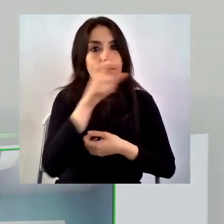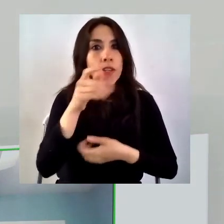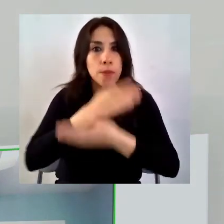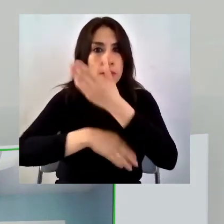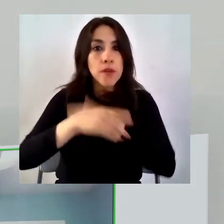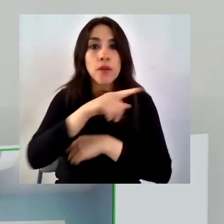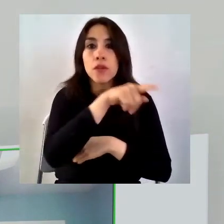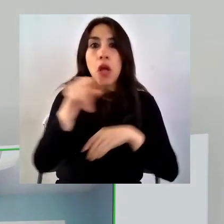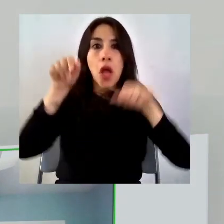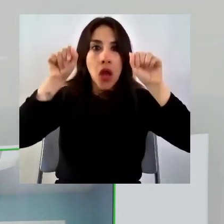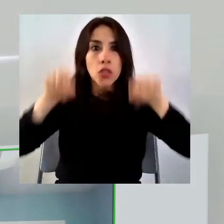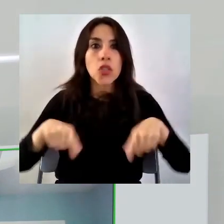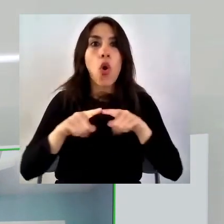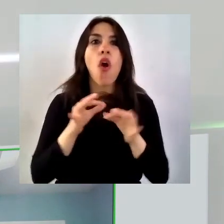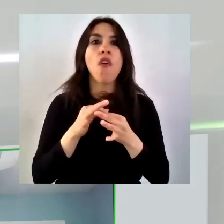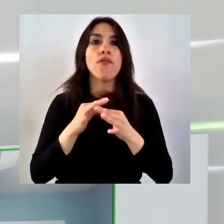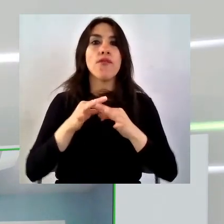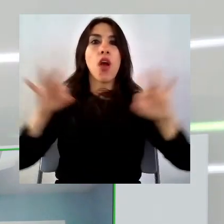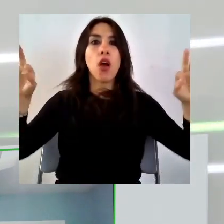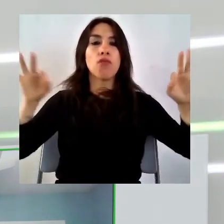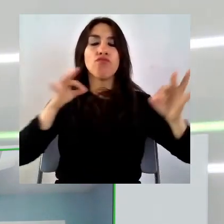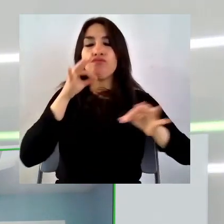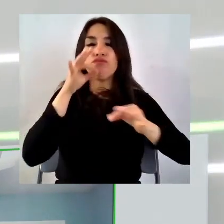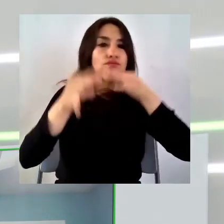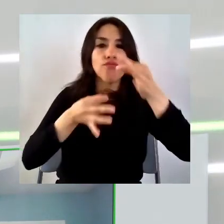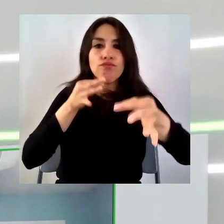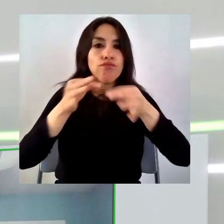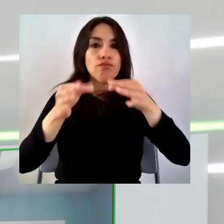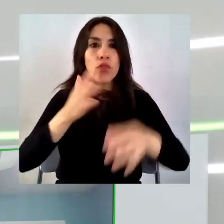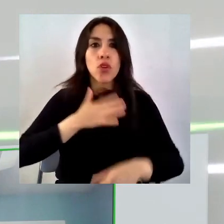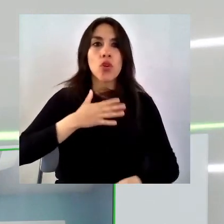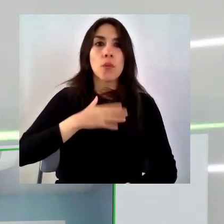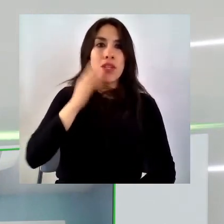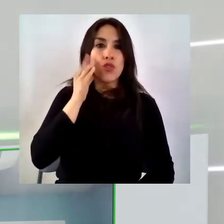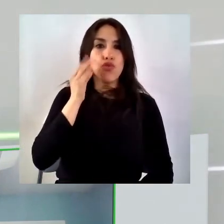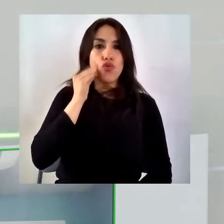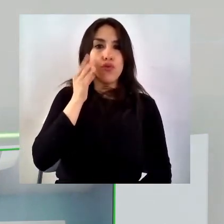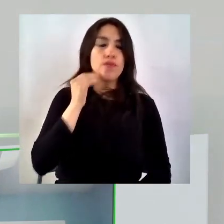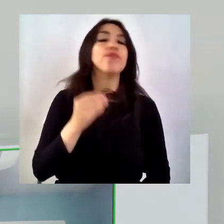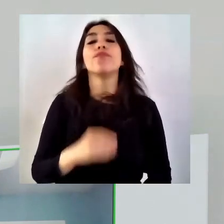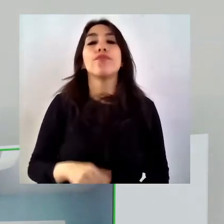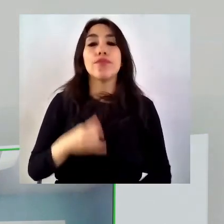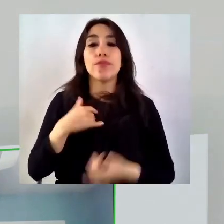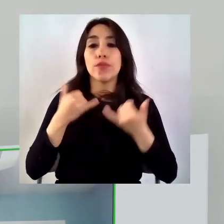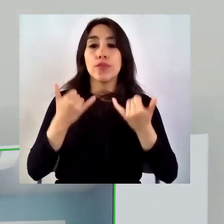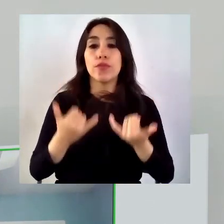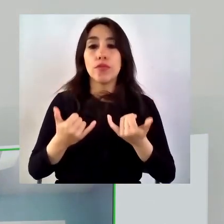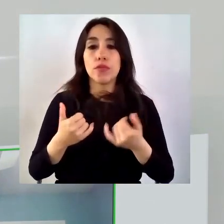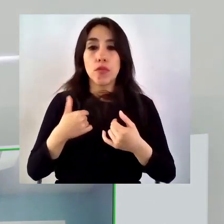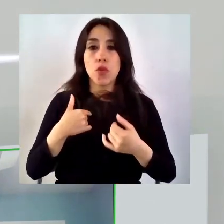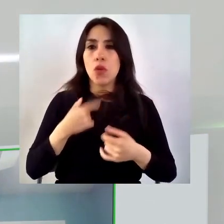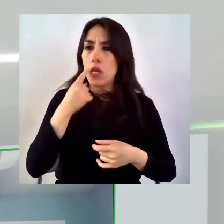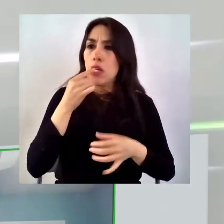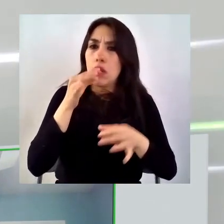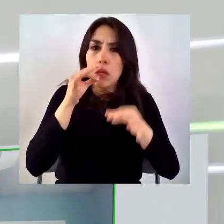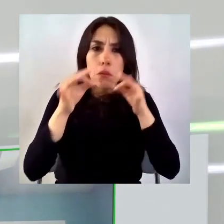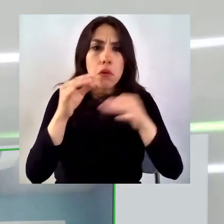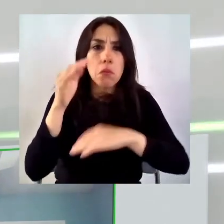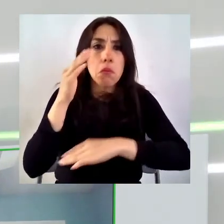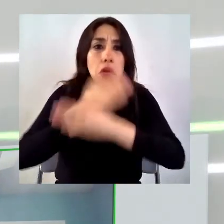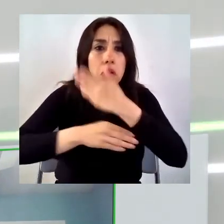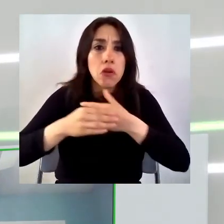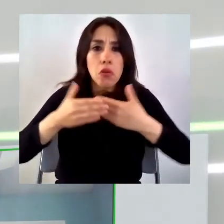of the disability disclosure journey. This sharing of our stories while bringing our whole selves to work,